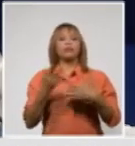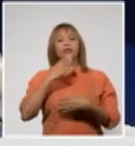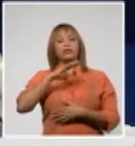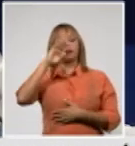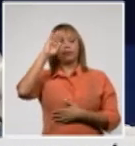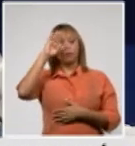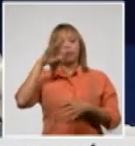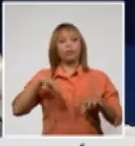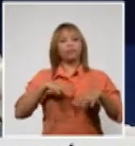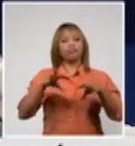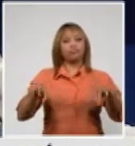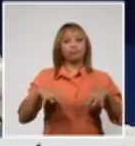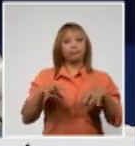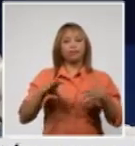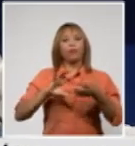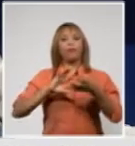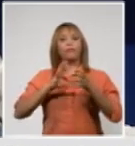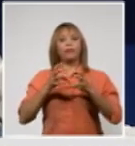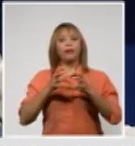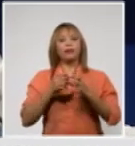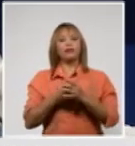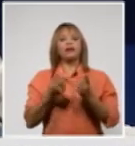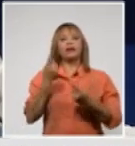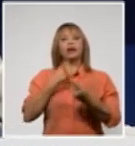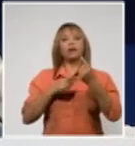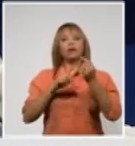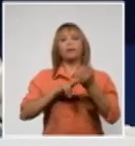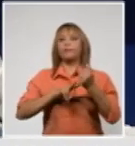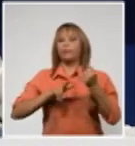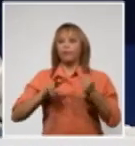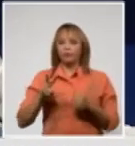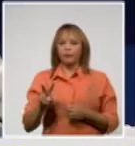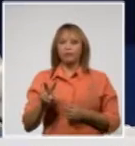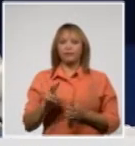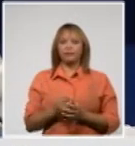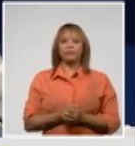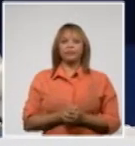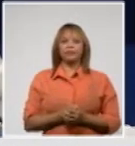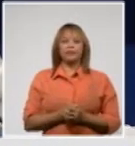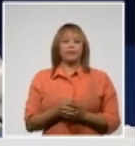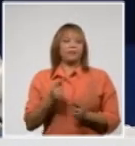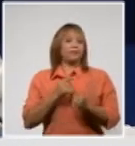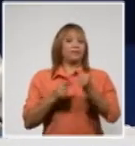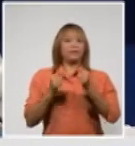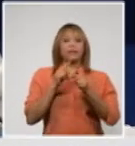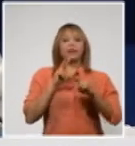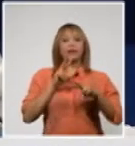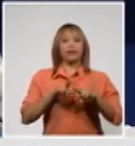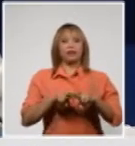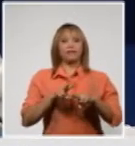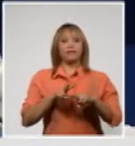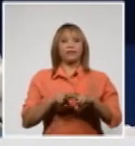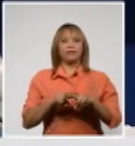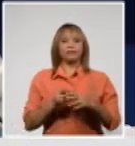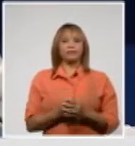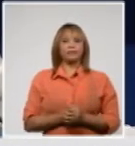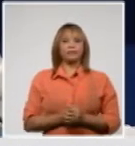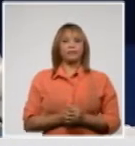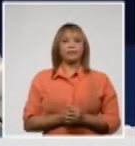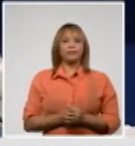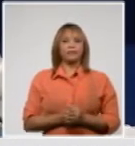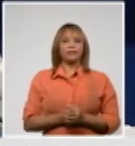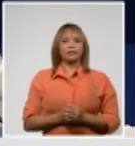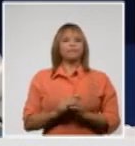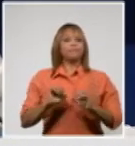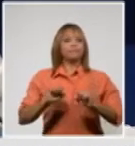Cuba, with important episodes of local transmission in certain areas, above all in Havana, and which